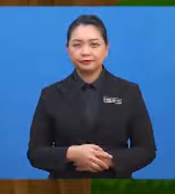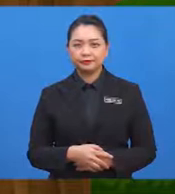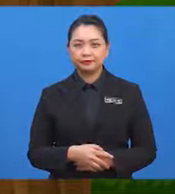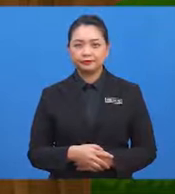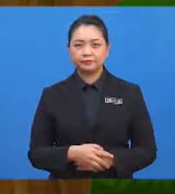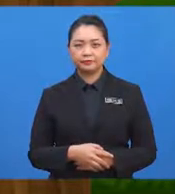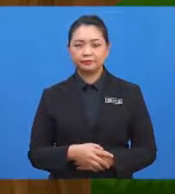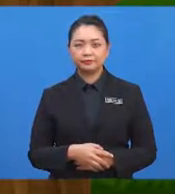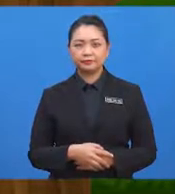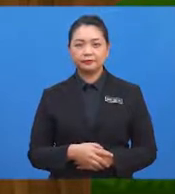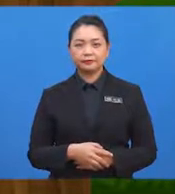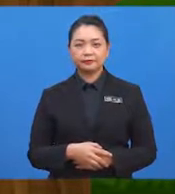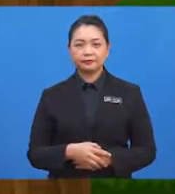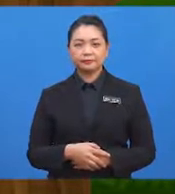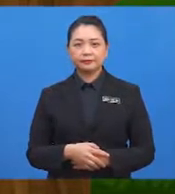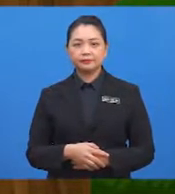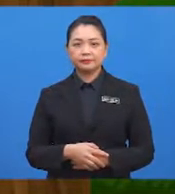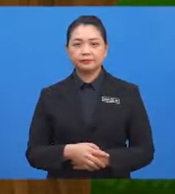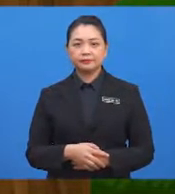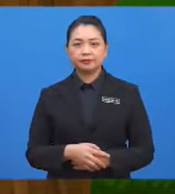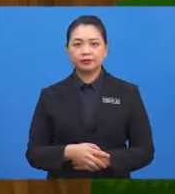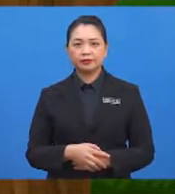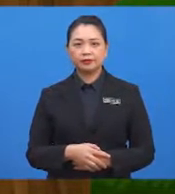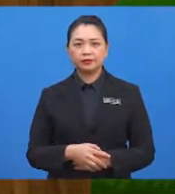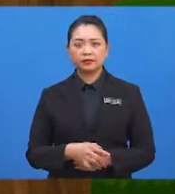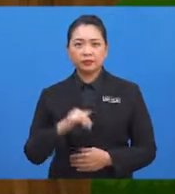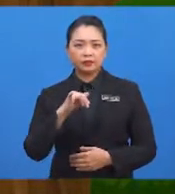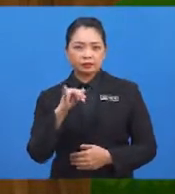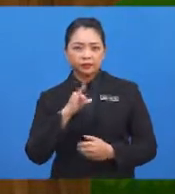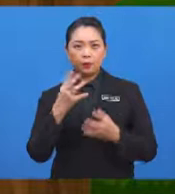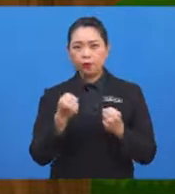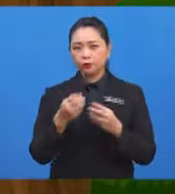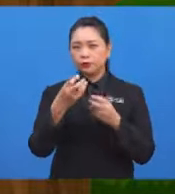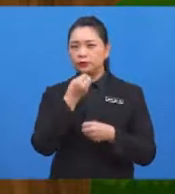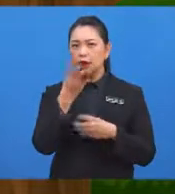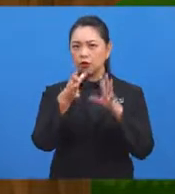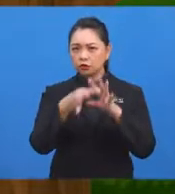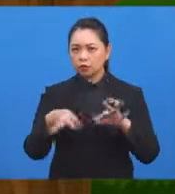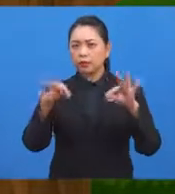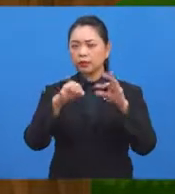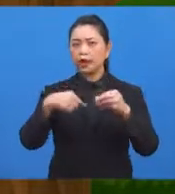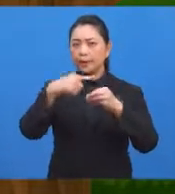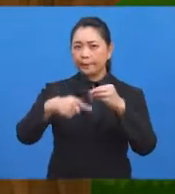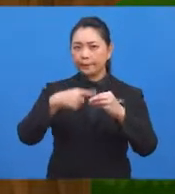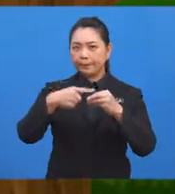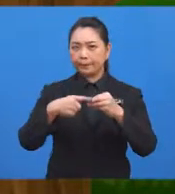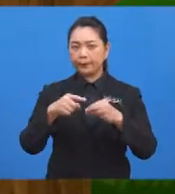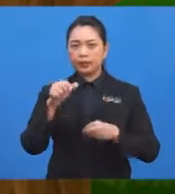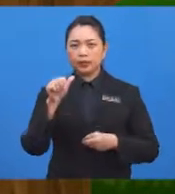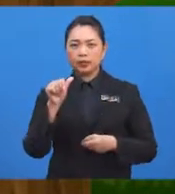It's story time! Alright, everyone, I want to tell you a story today about a